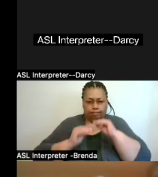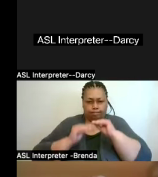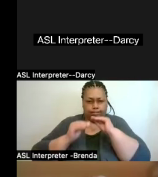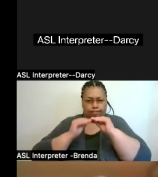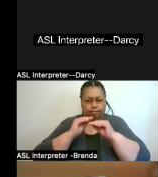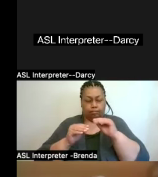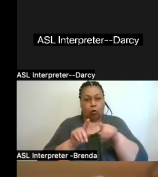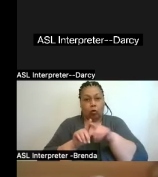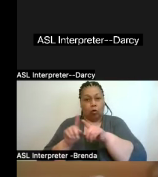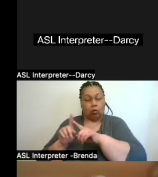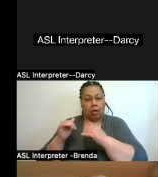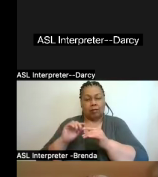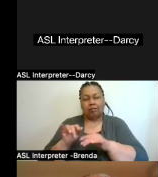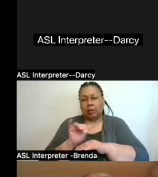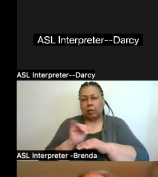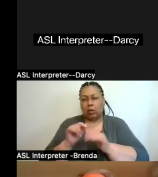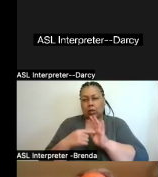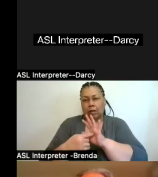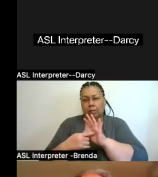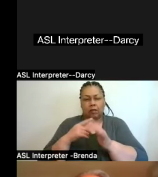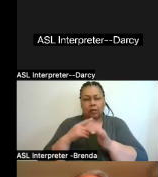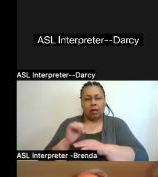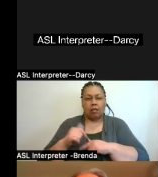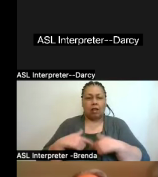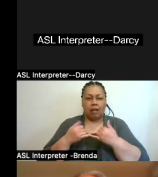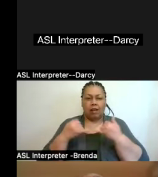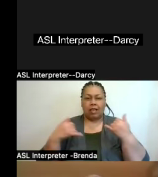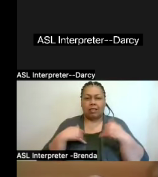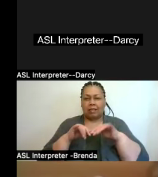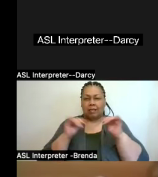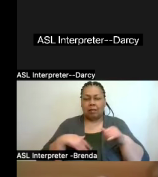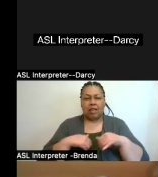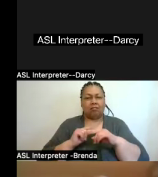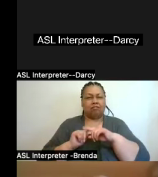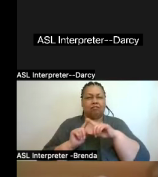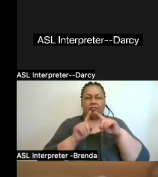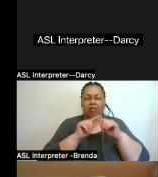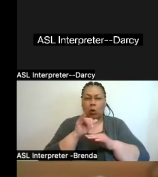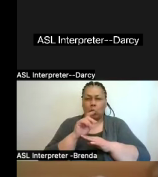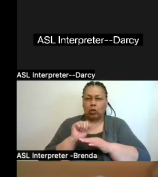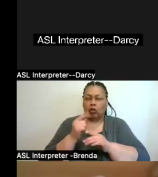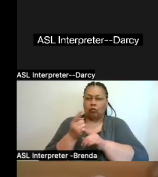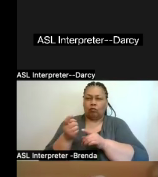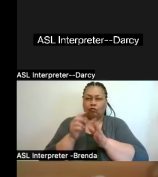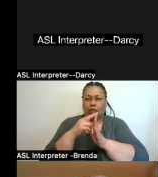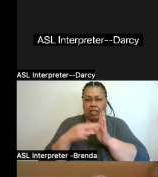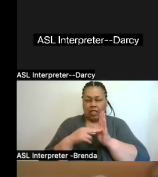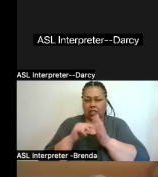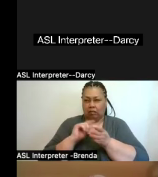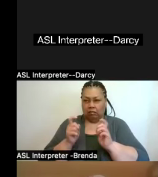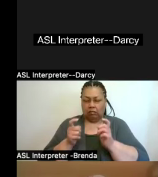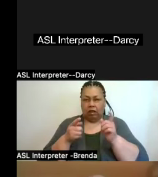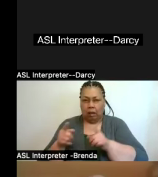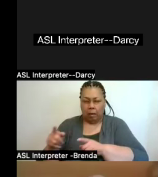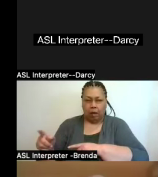there were similar examples for other lifeline systems, and numerous code and regulation changes took place over the decades, and